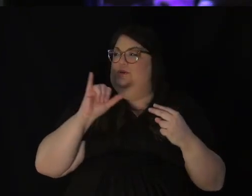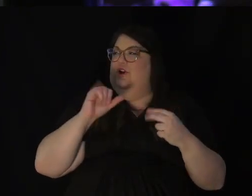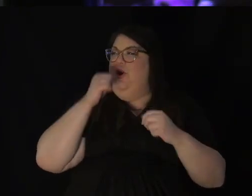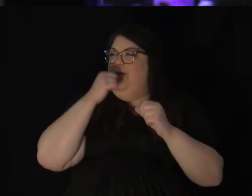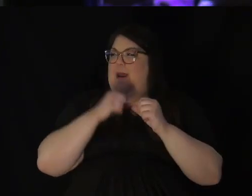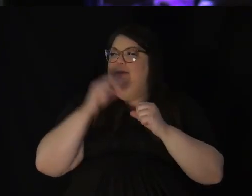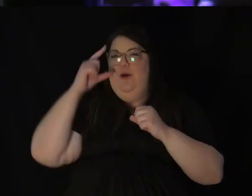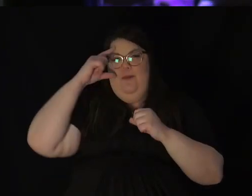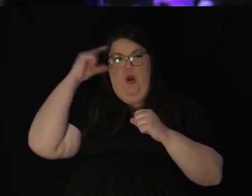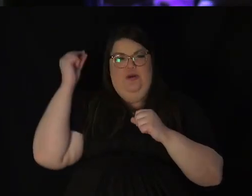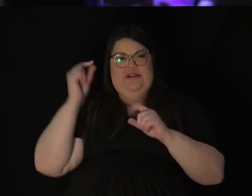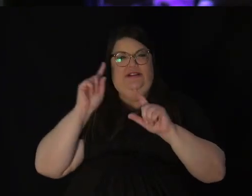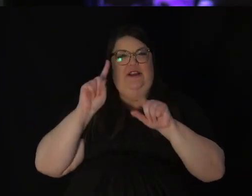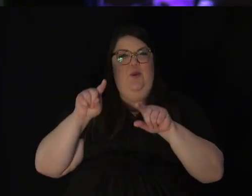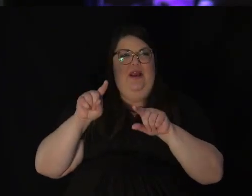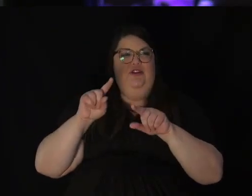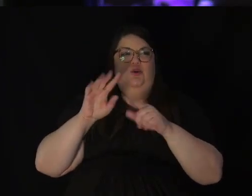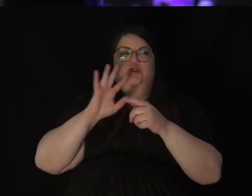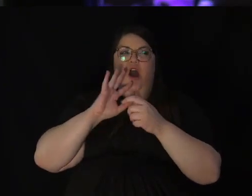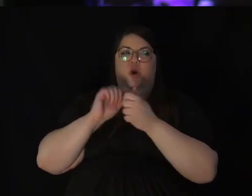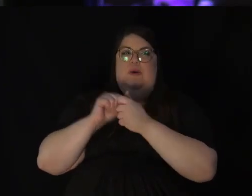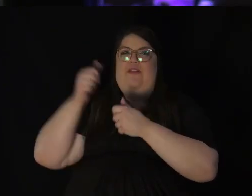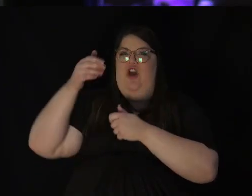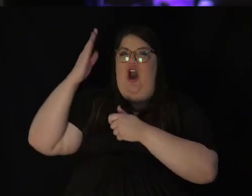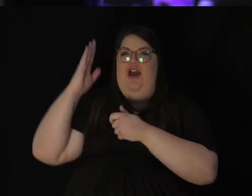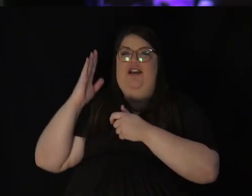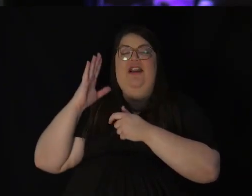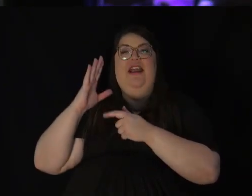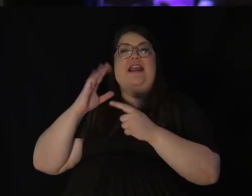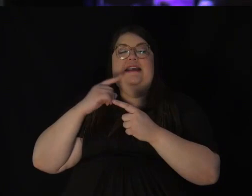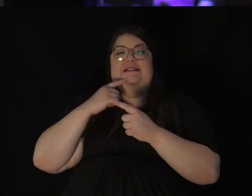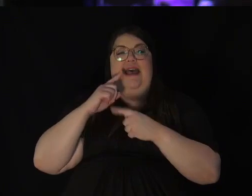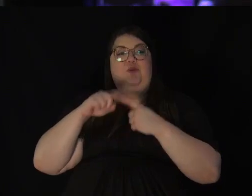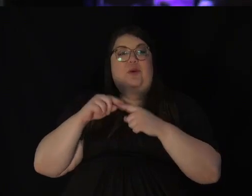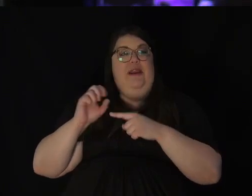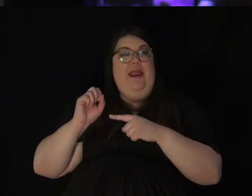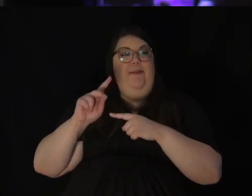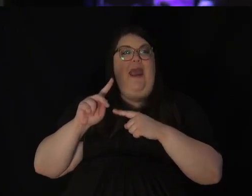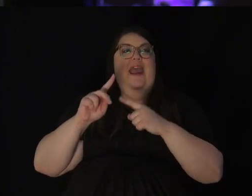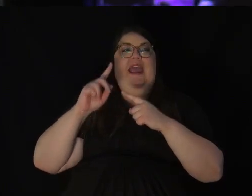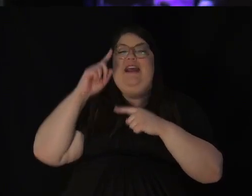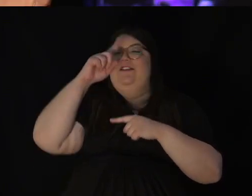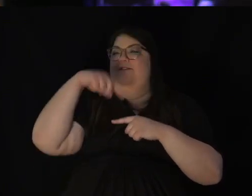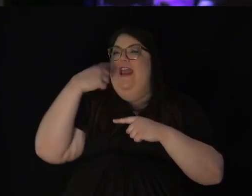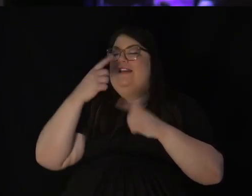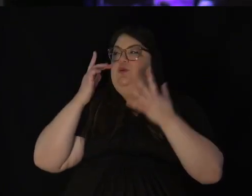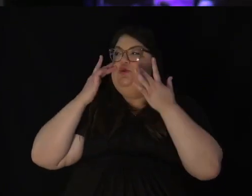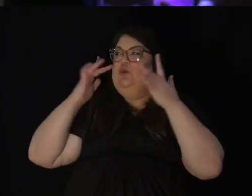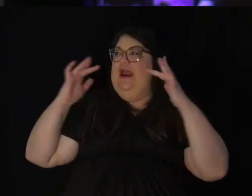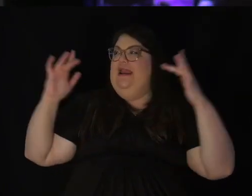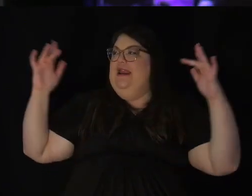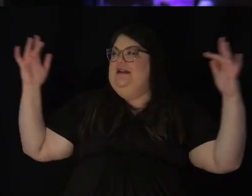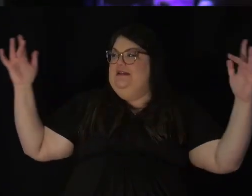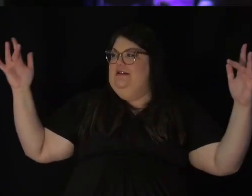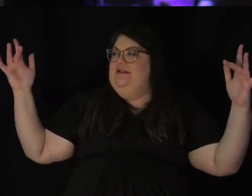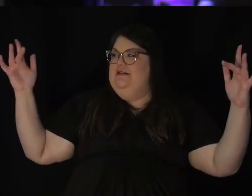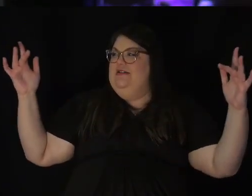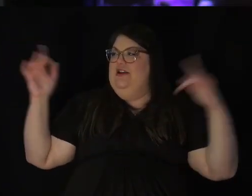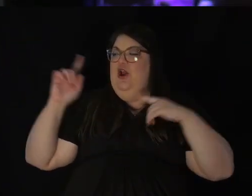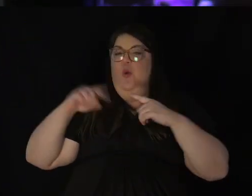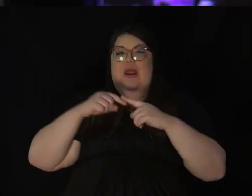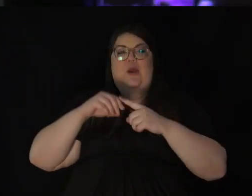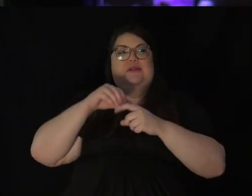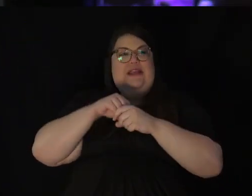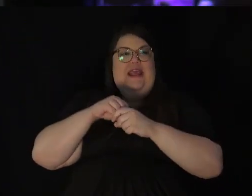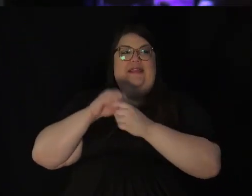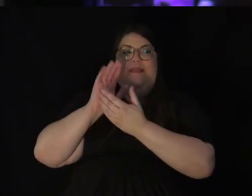he went to go speak with God, his face, the Bible says, was a radiant face or a shining face. When he was in